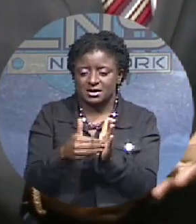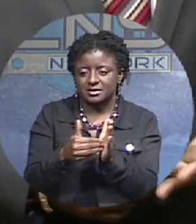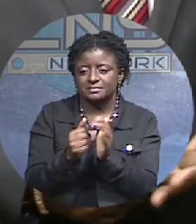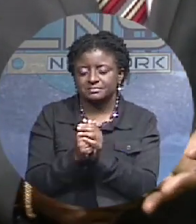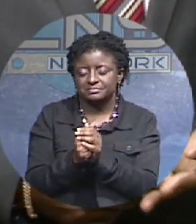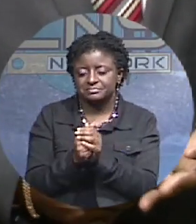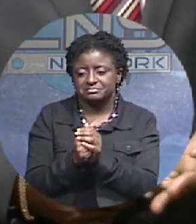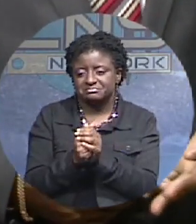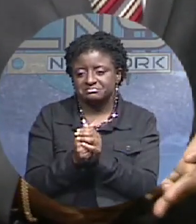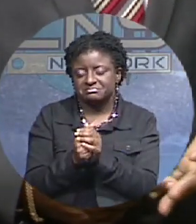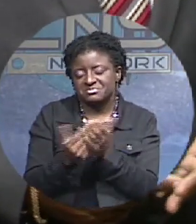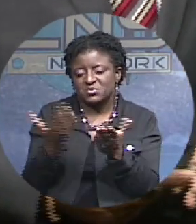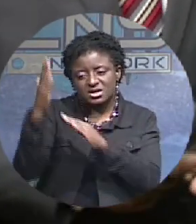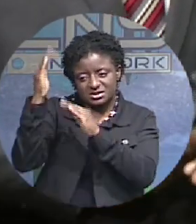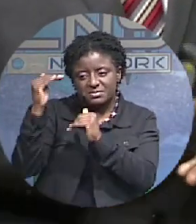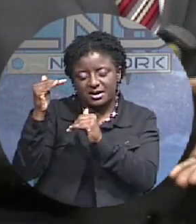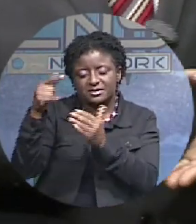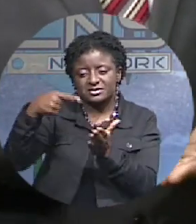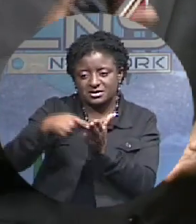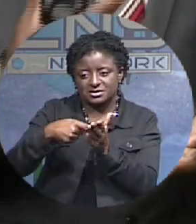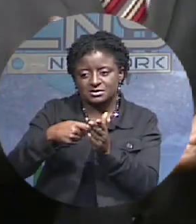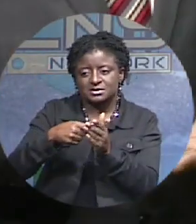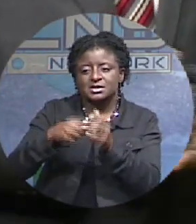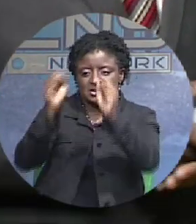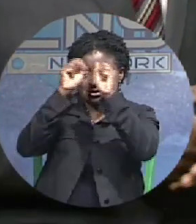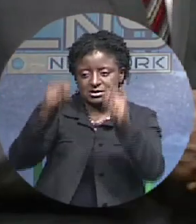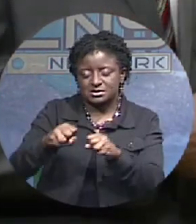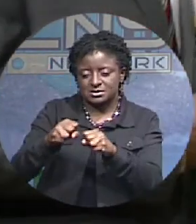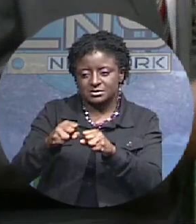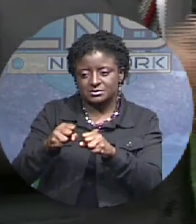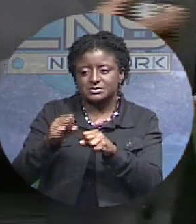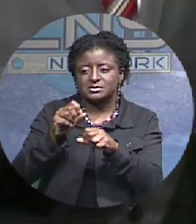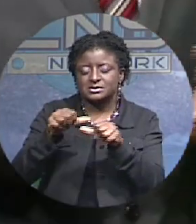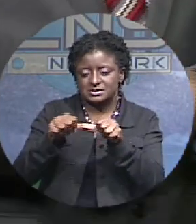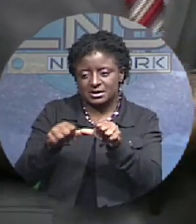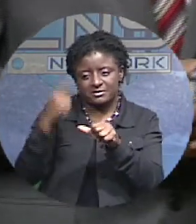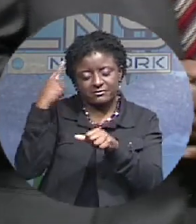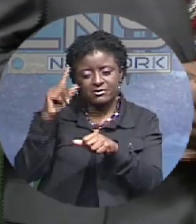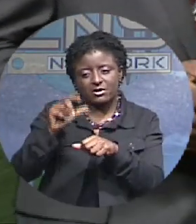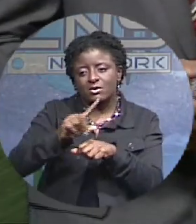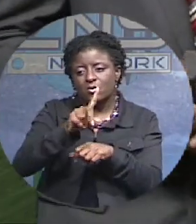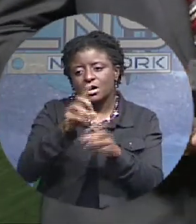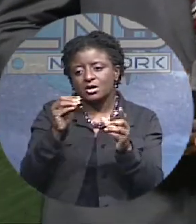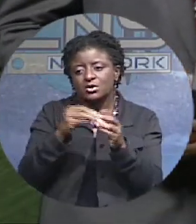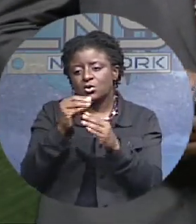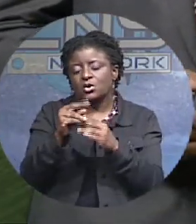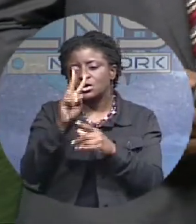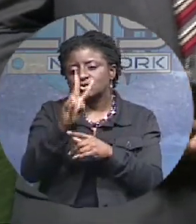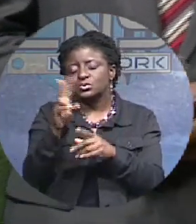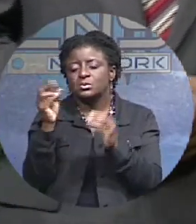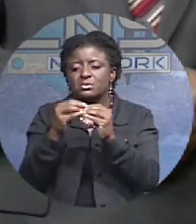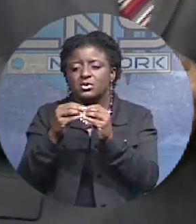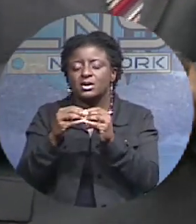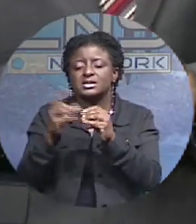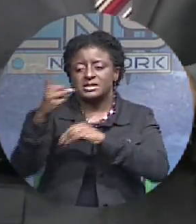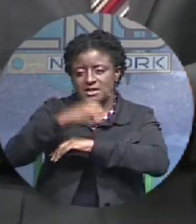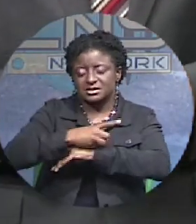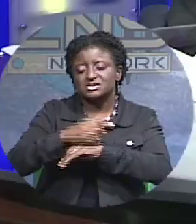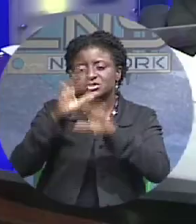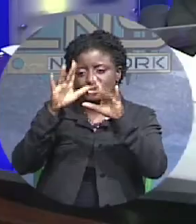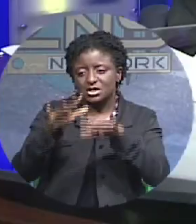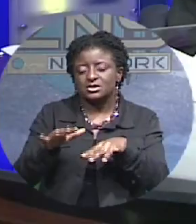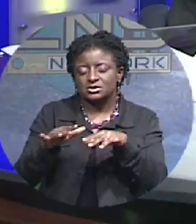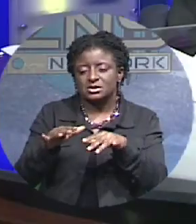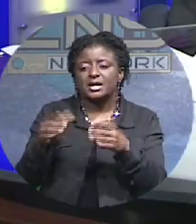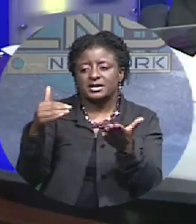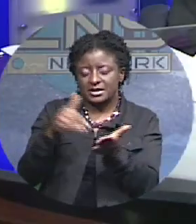expect it to be around for another day or two. So make sure you be prepared out there because showers and thunderstorms will once again pop up tonight through tomorrow.